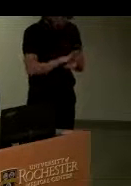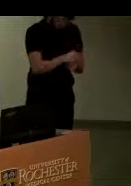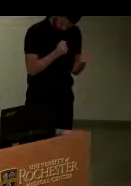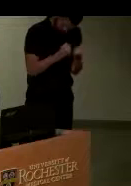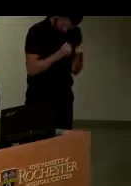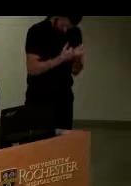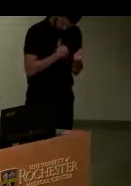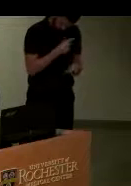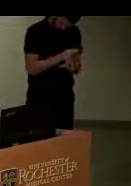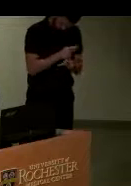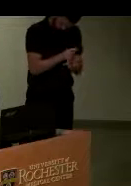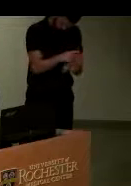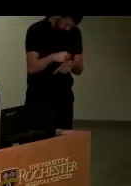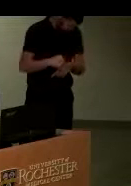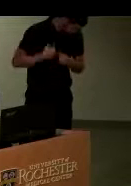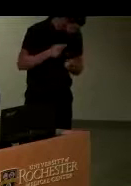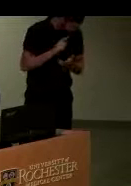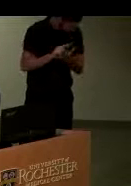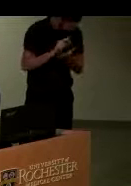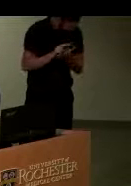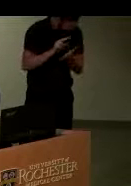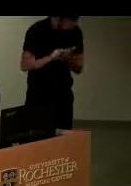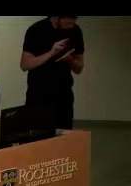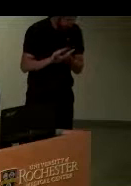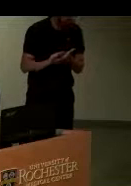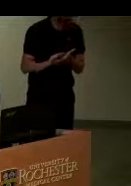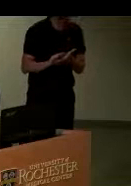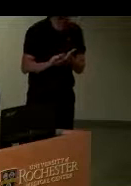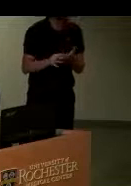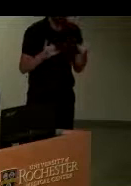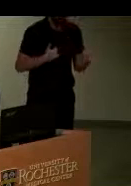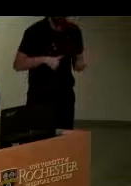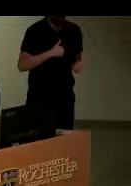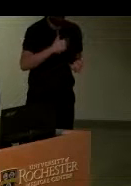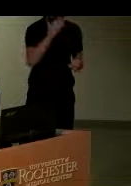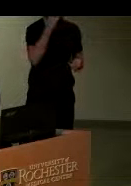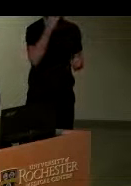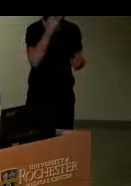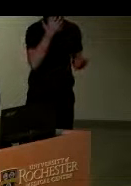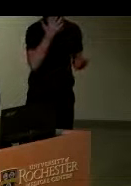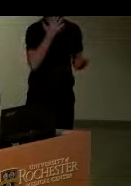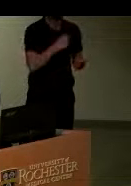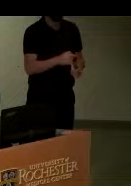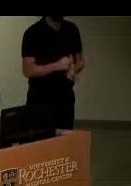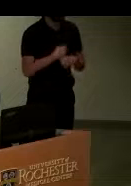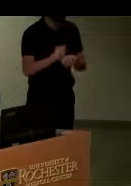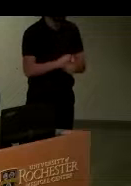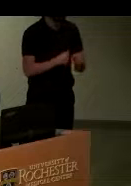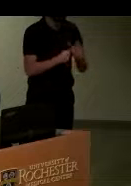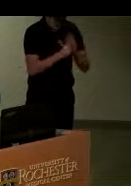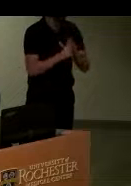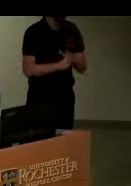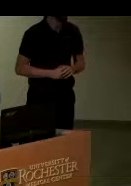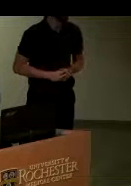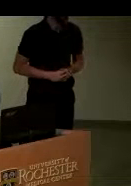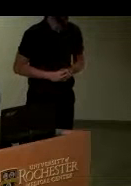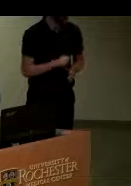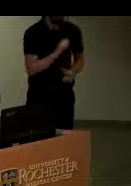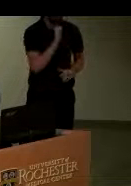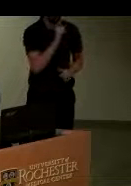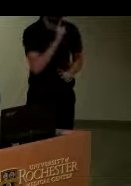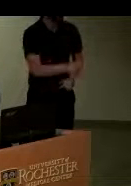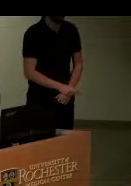I've been taking care of you for weeks. And we now know that you're creating these symptoms and they're not